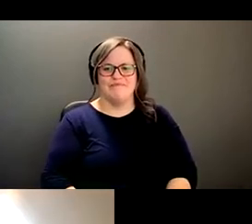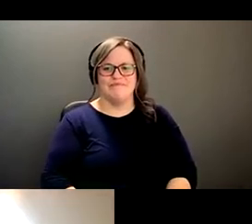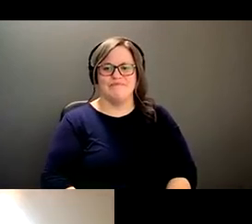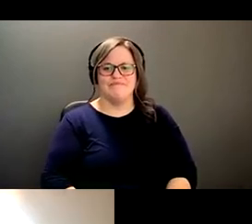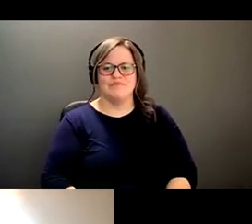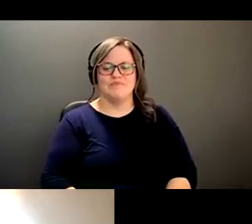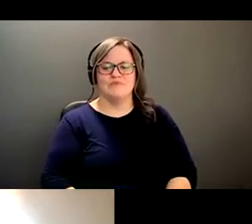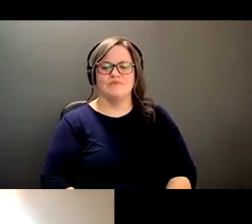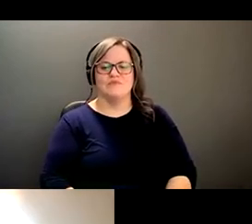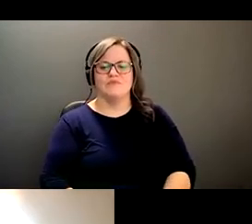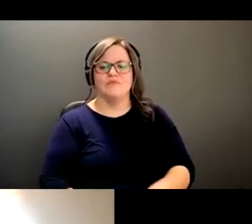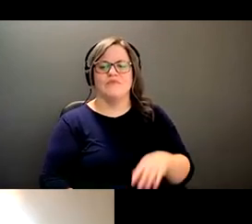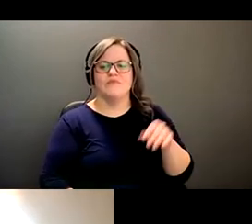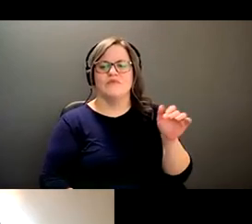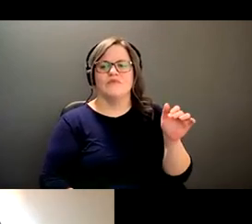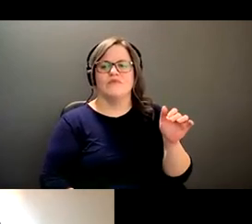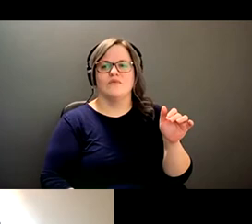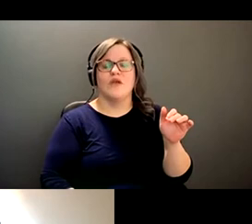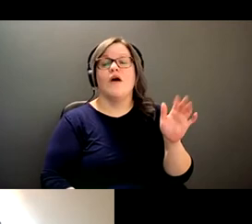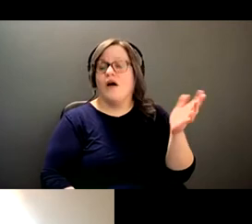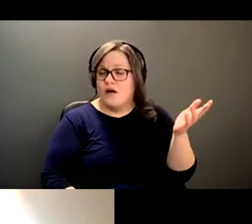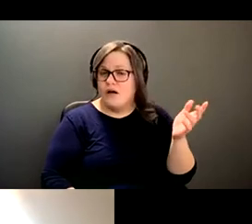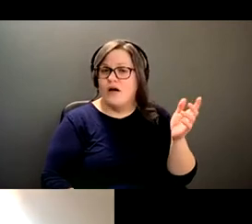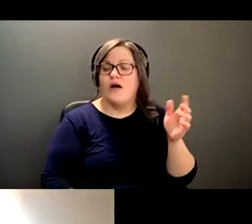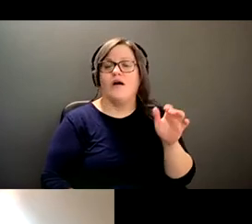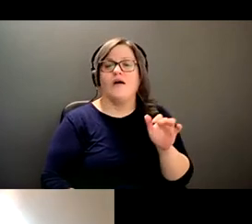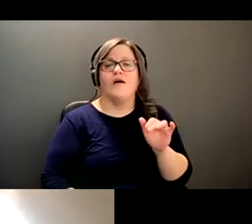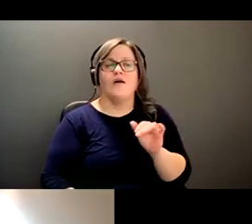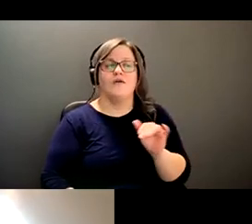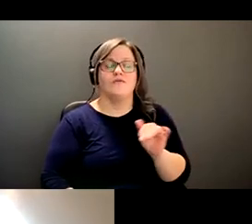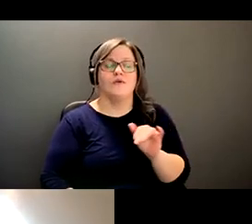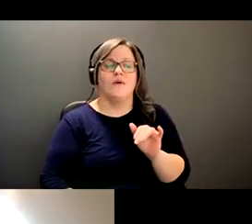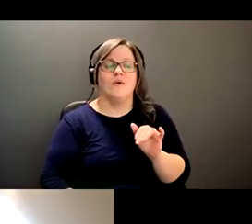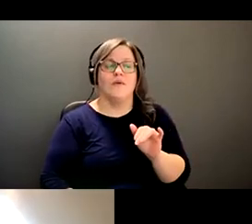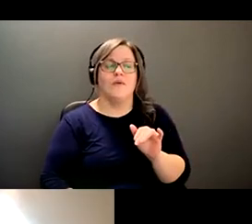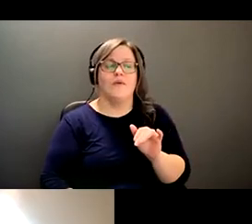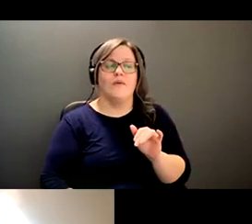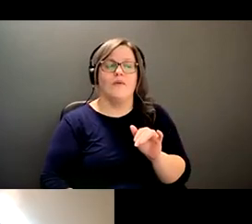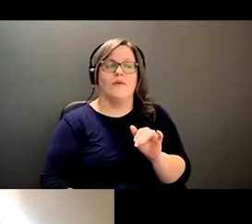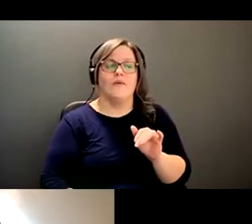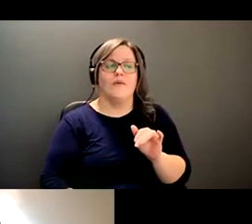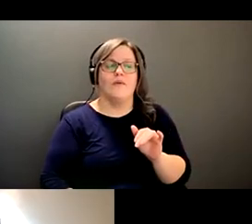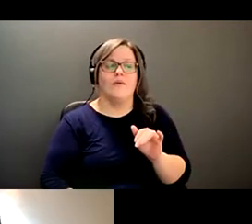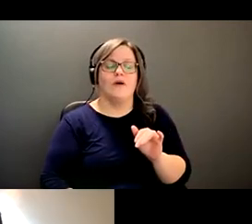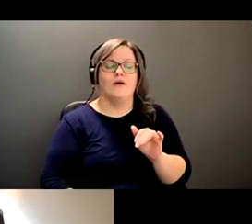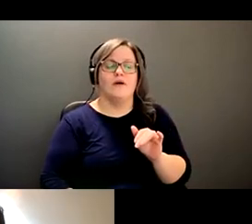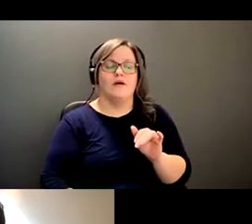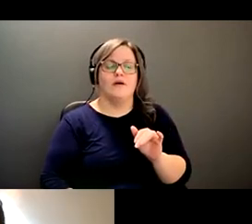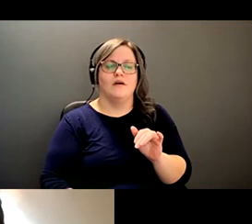We had a pre-chat about this conversation, and I think we had like a couple spicy questions about